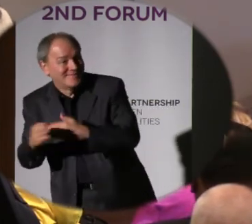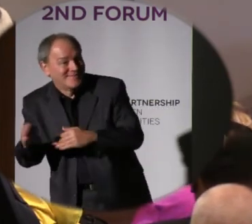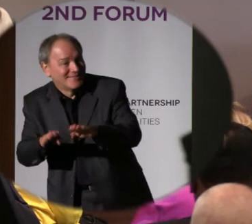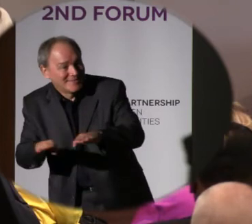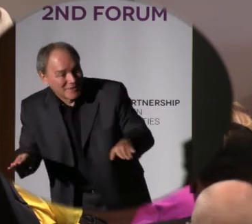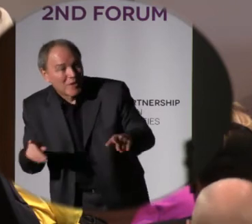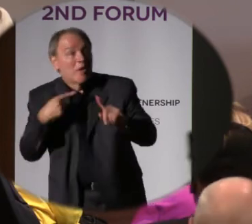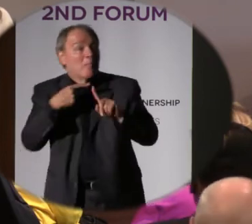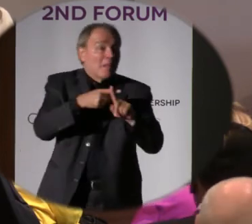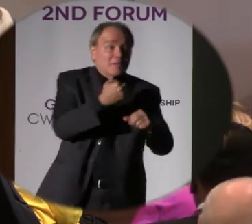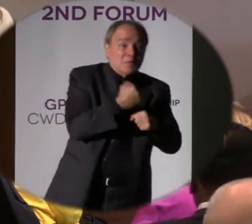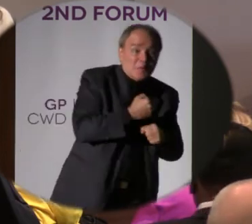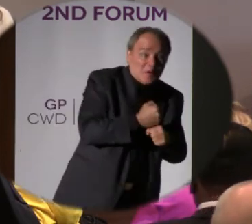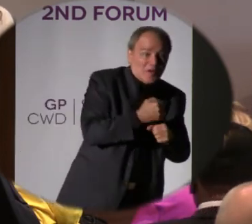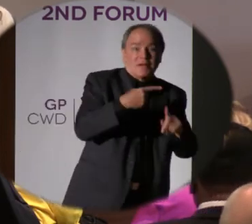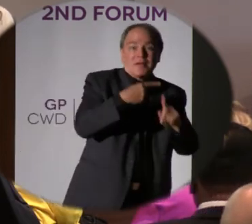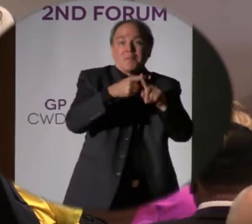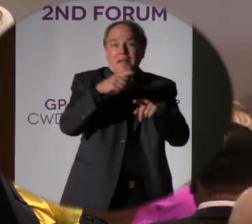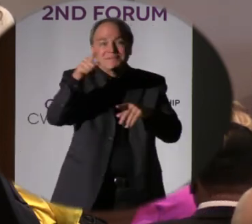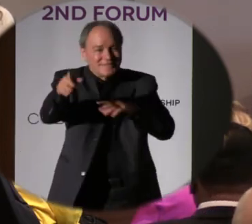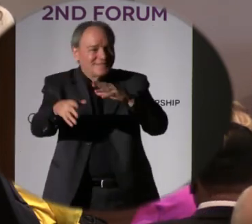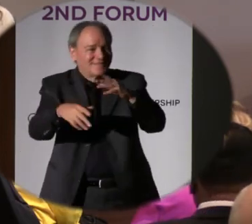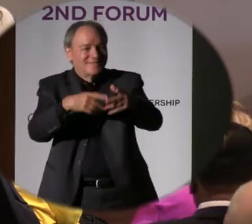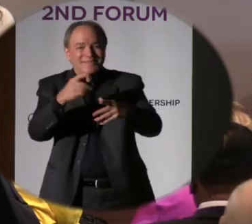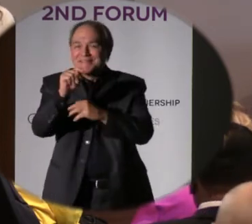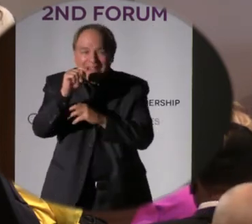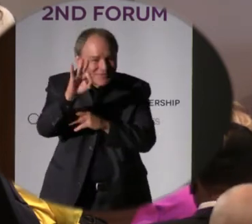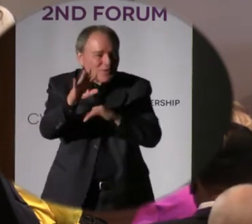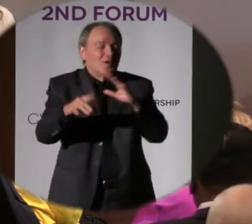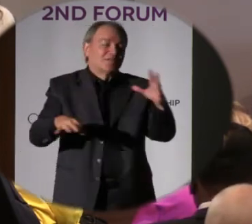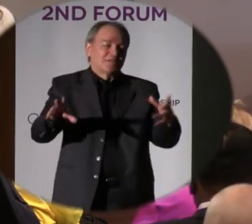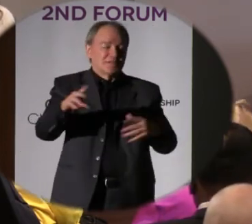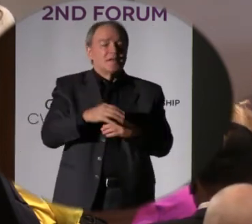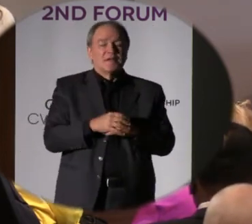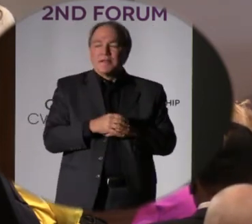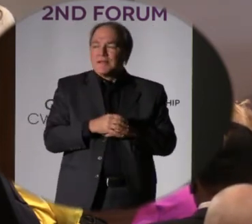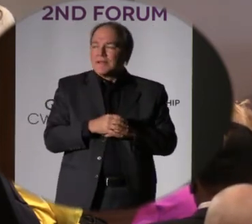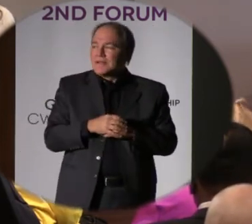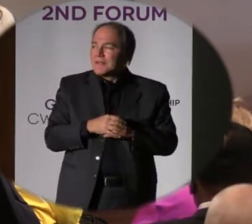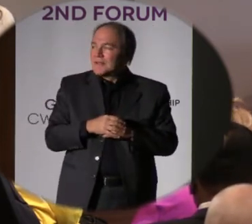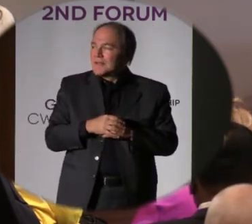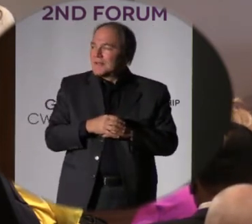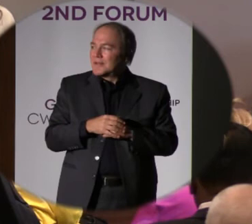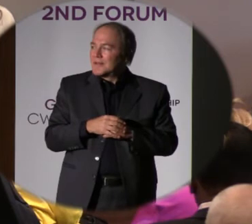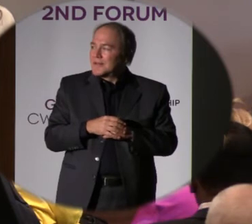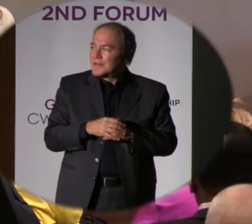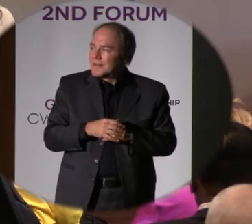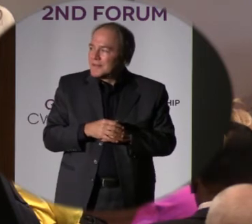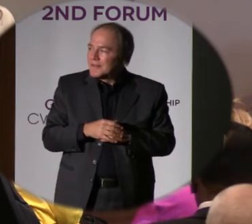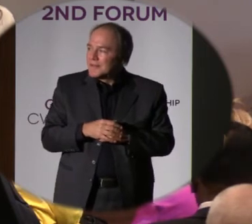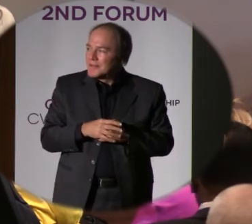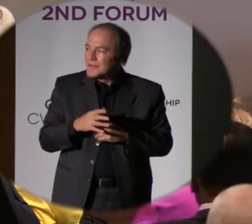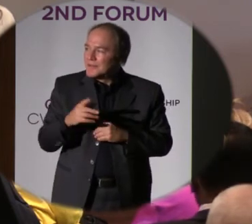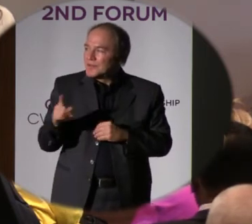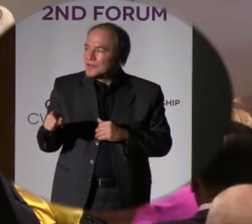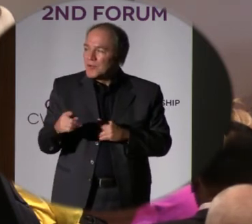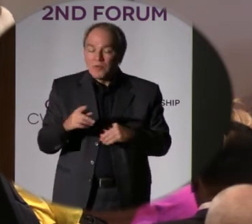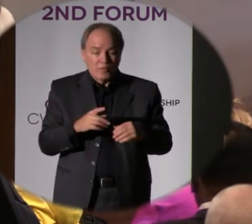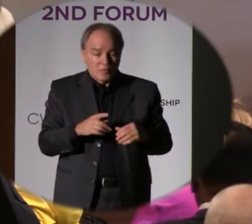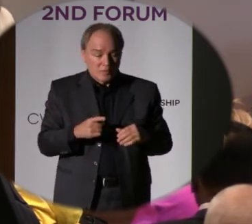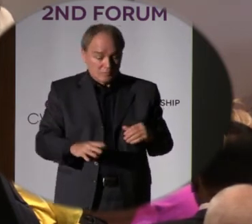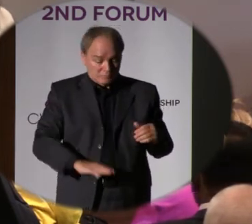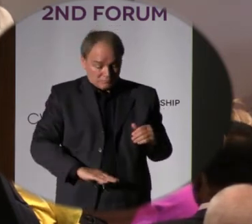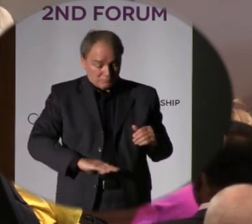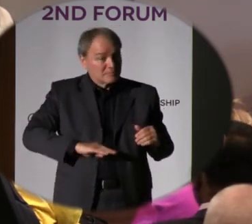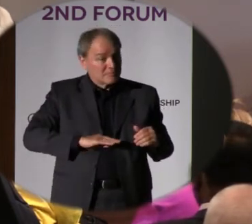the disability movement's notion of nothing about us without us, but when it's someone speaking for a 1-year-old, 2-year-old,